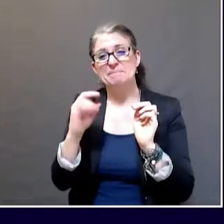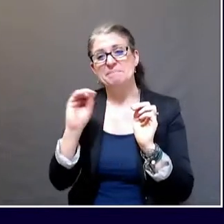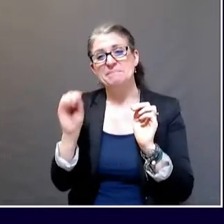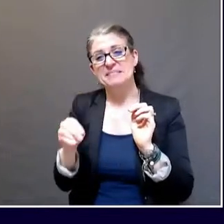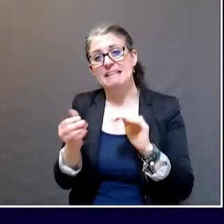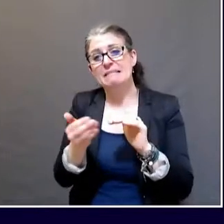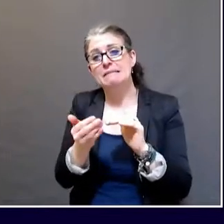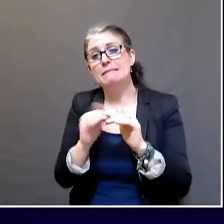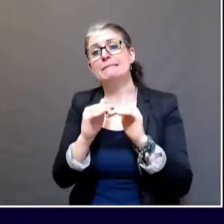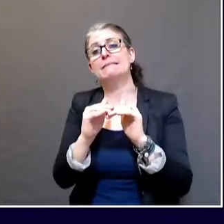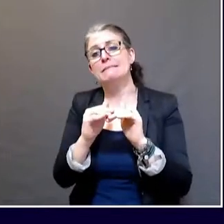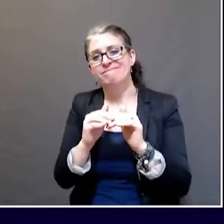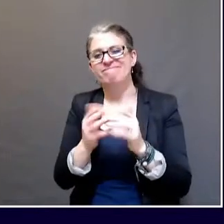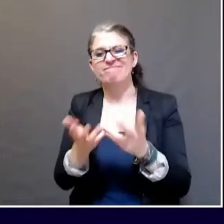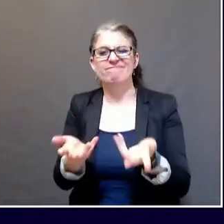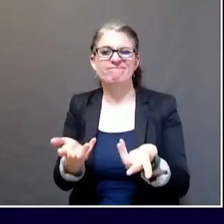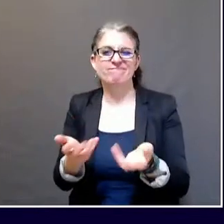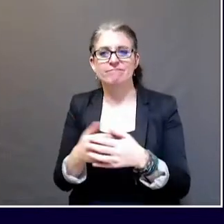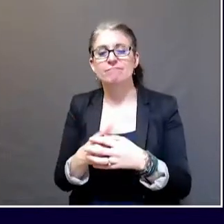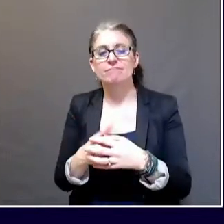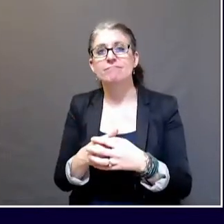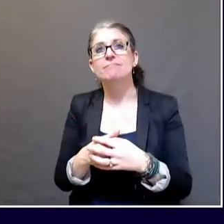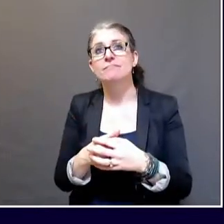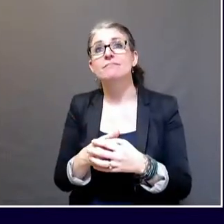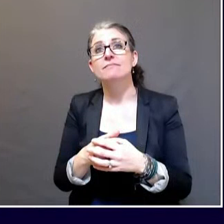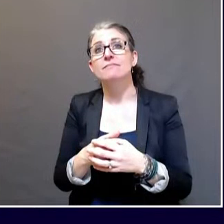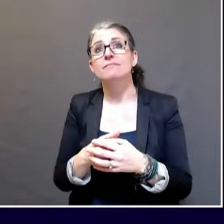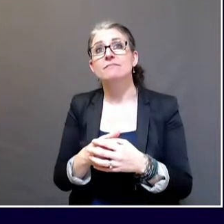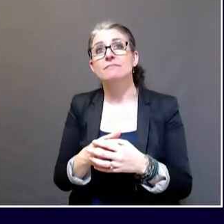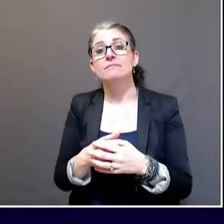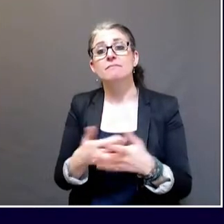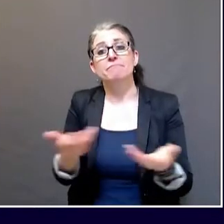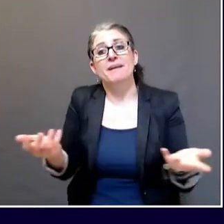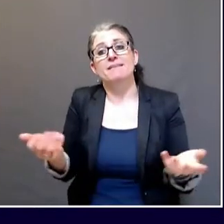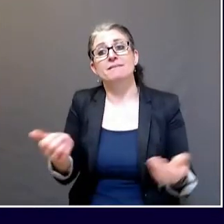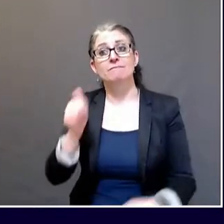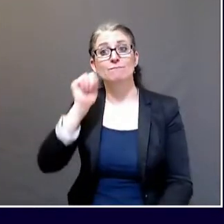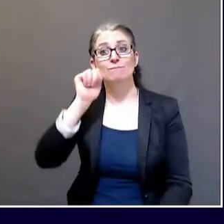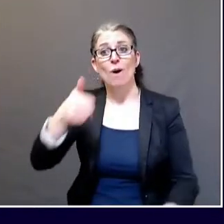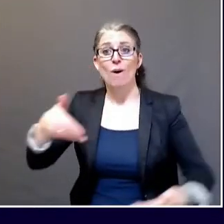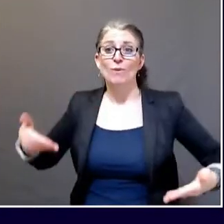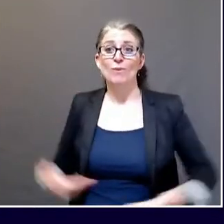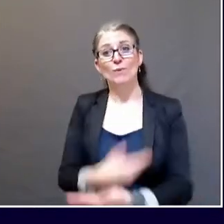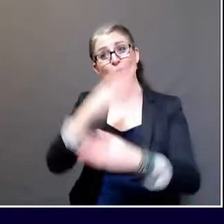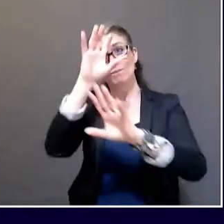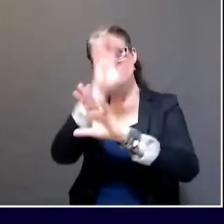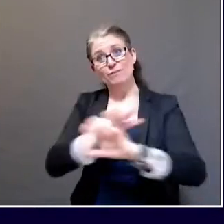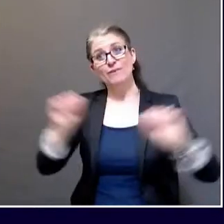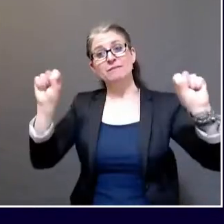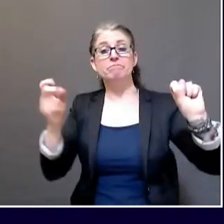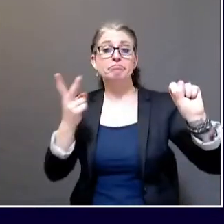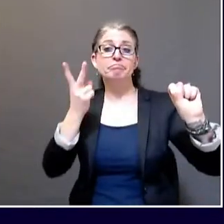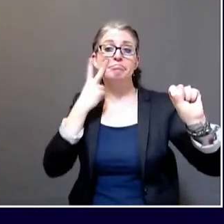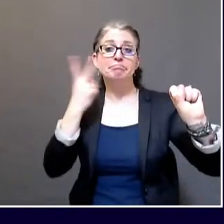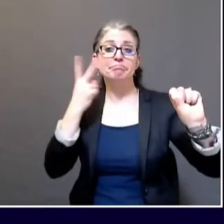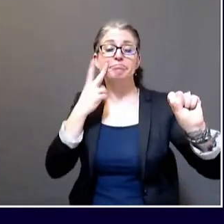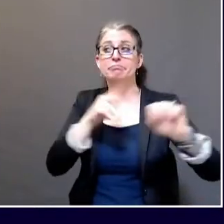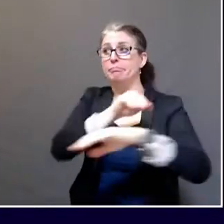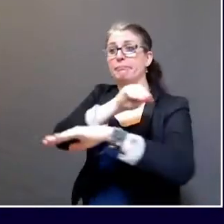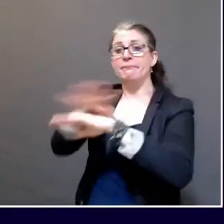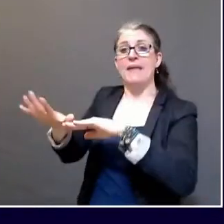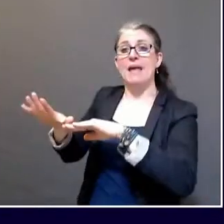the incoming administration, but based on what we were told yesterday as well as on Friday,